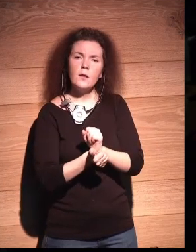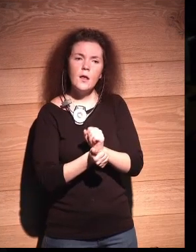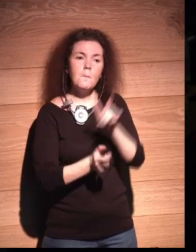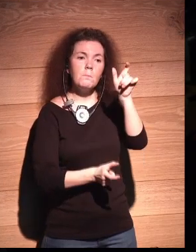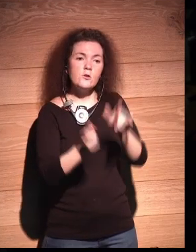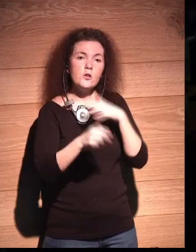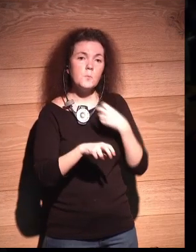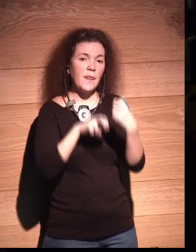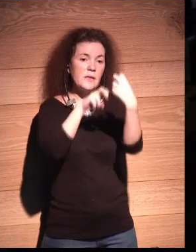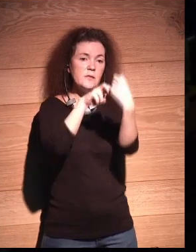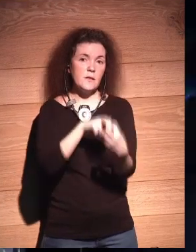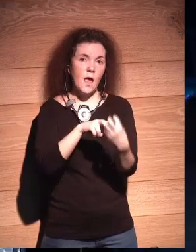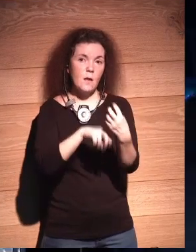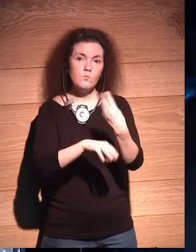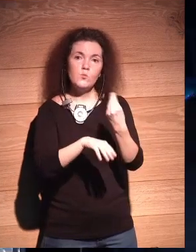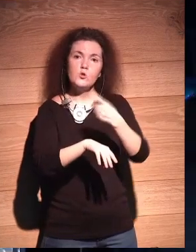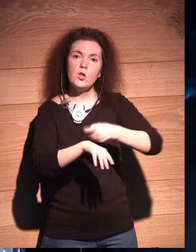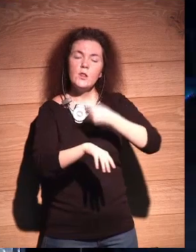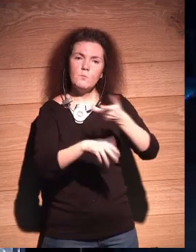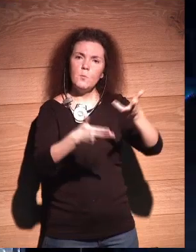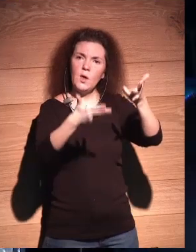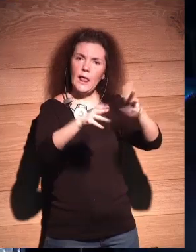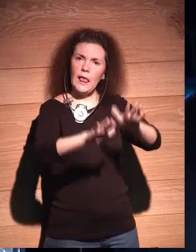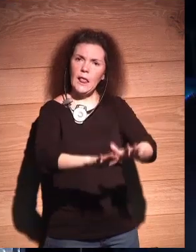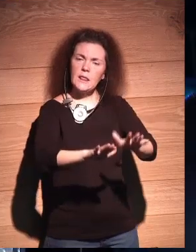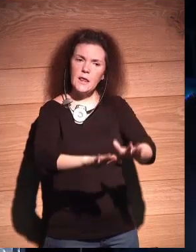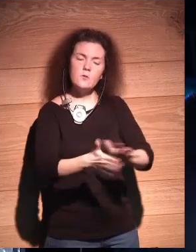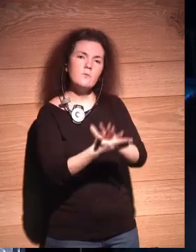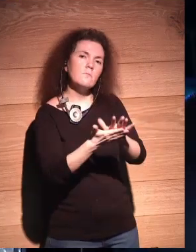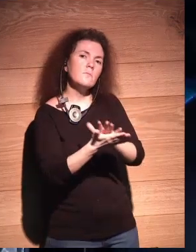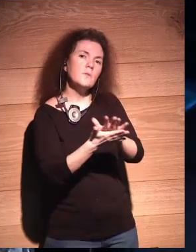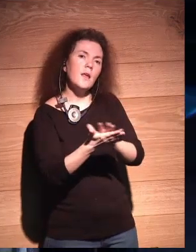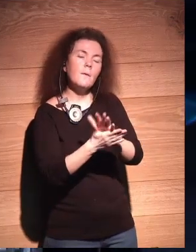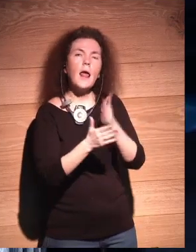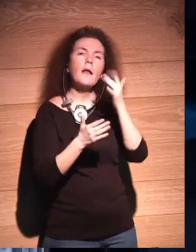we talked about what it would mean. They were enthusiastic, some of the, but at the end,